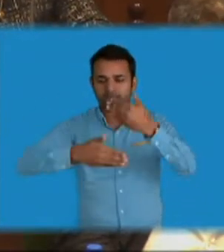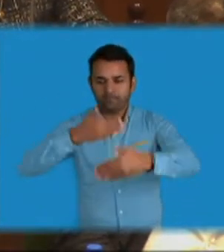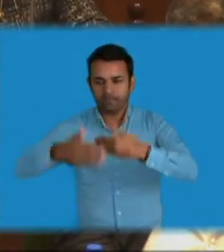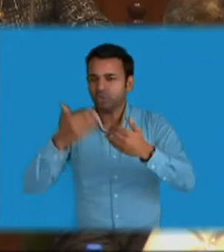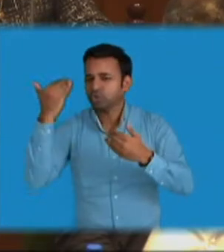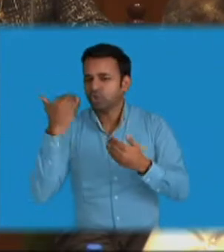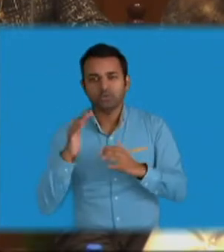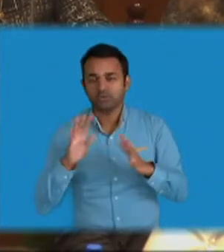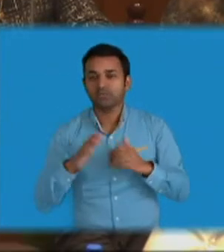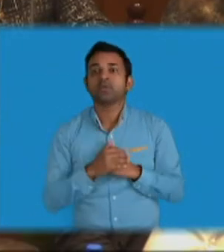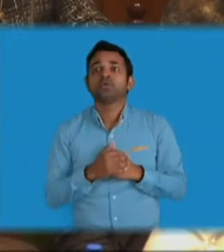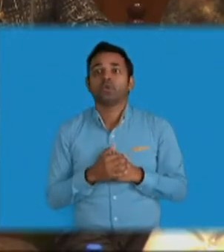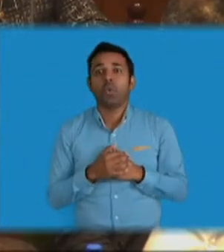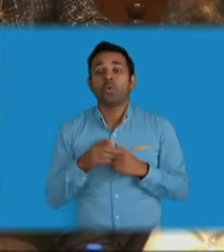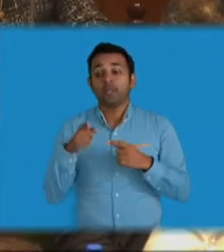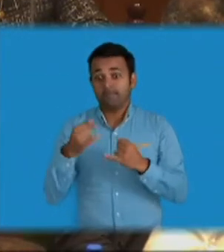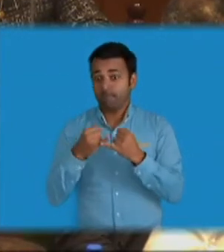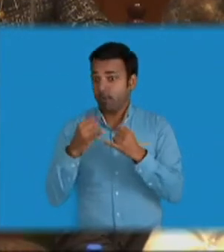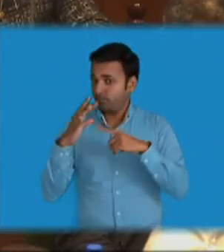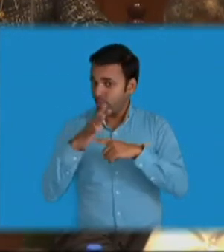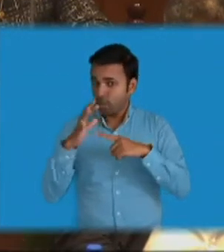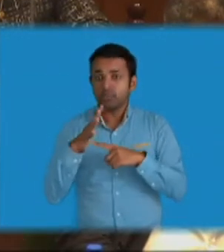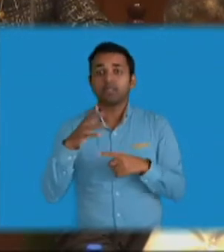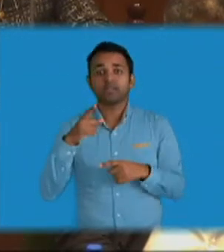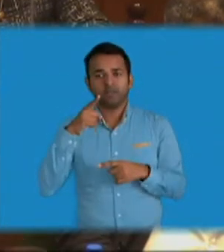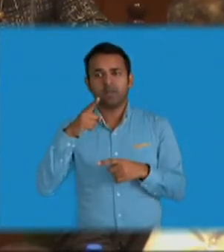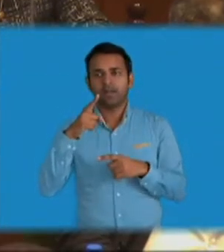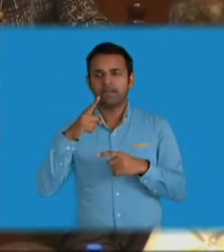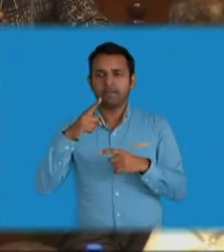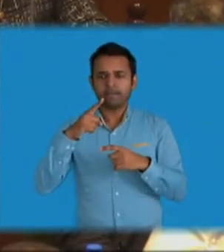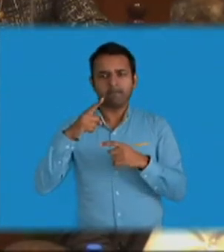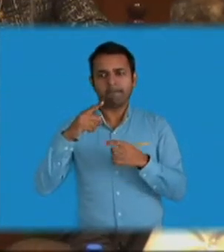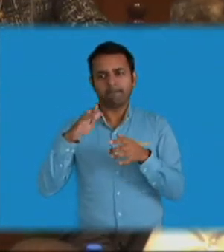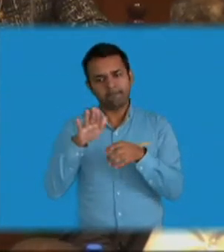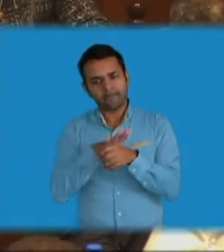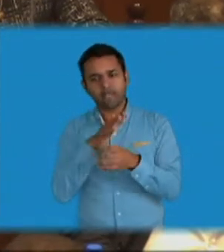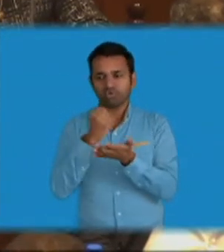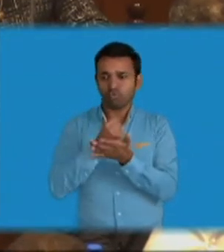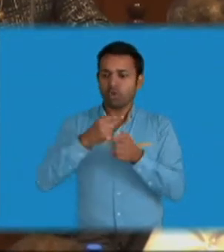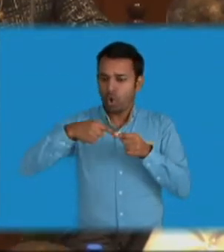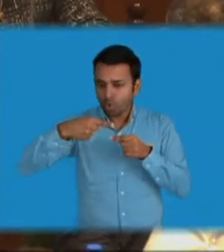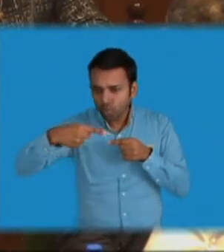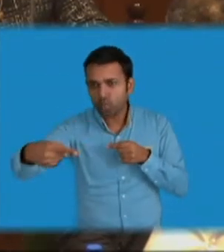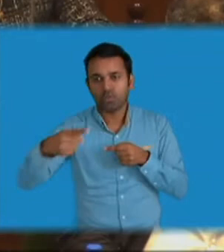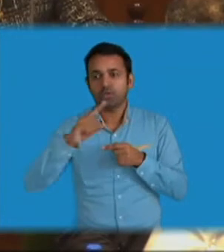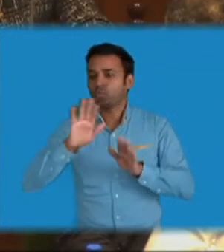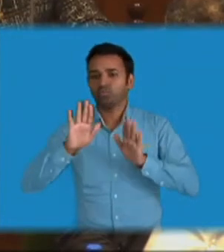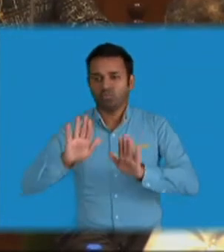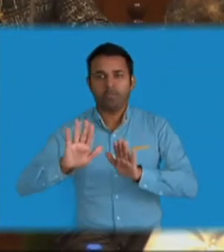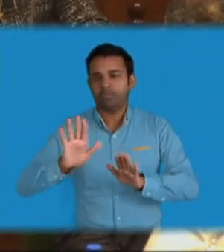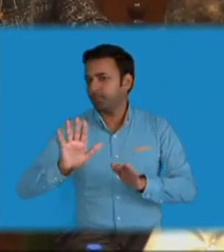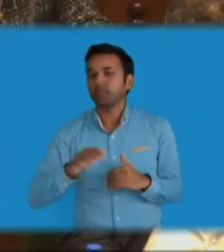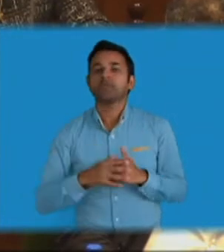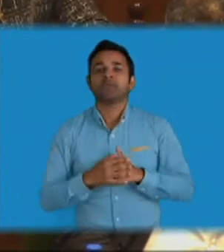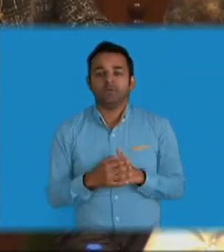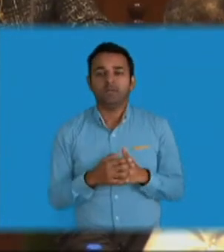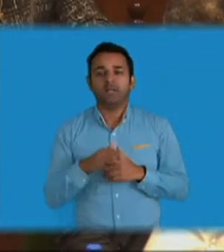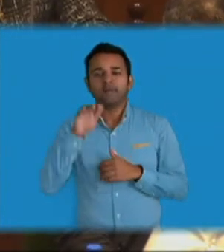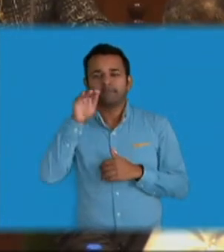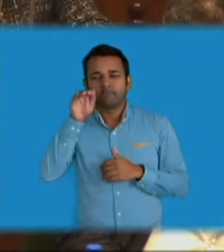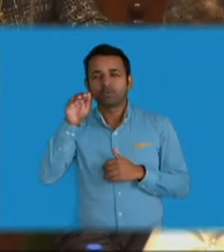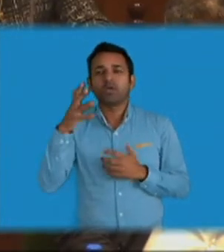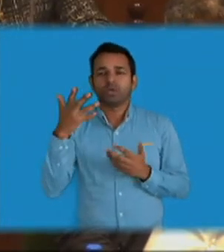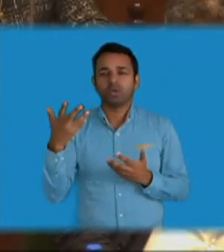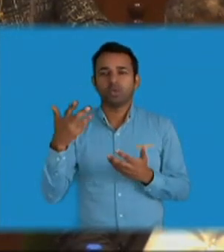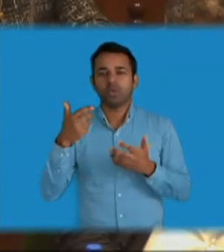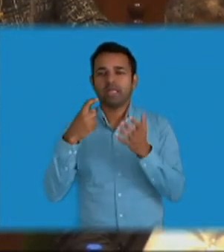be able to assure sustainable resource development in view of the future need of raw materials. This current